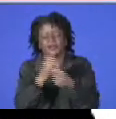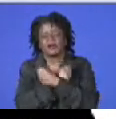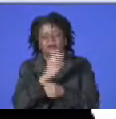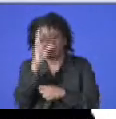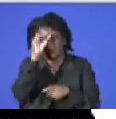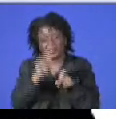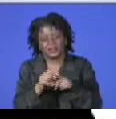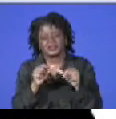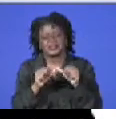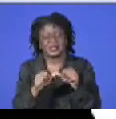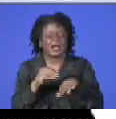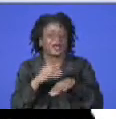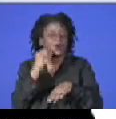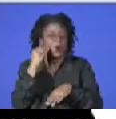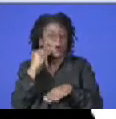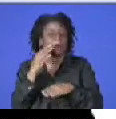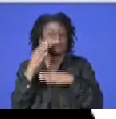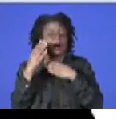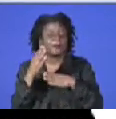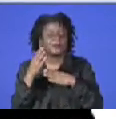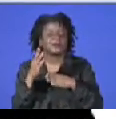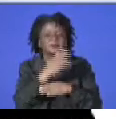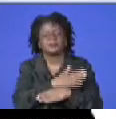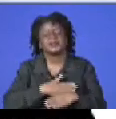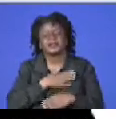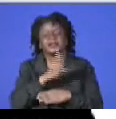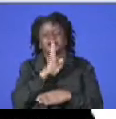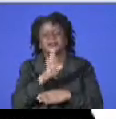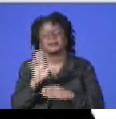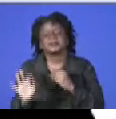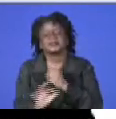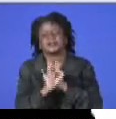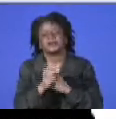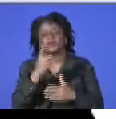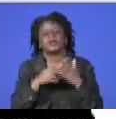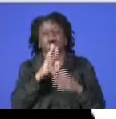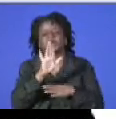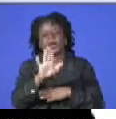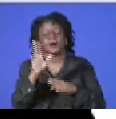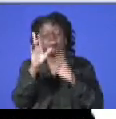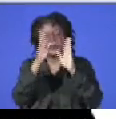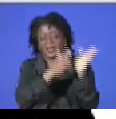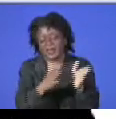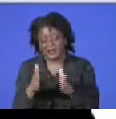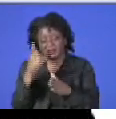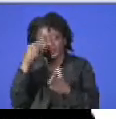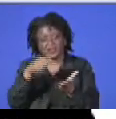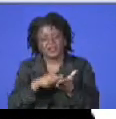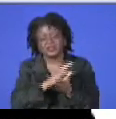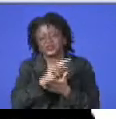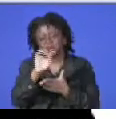safe. So, what are your plans for this weekend? I'd like to know.